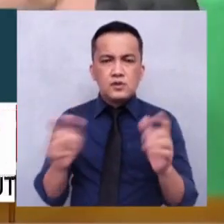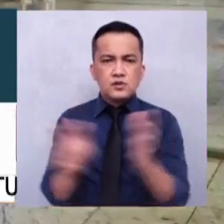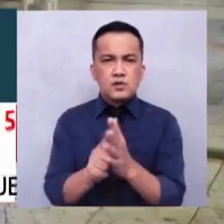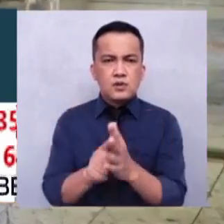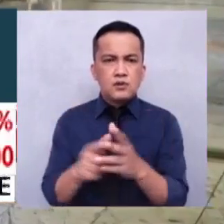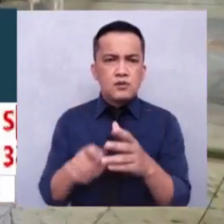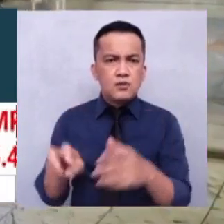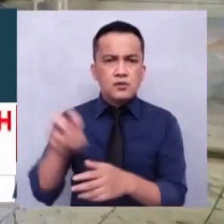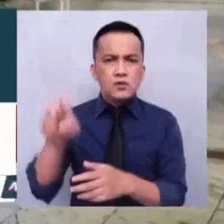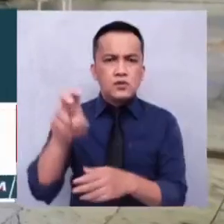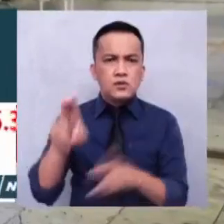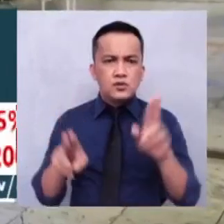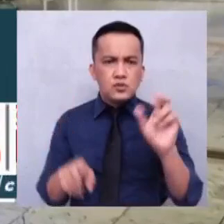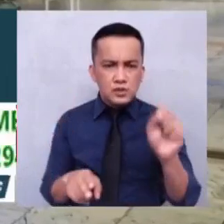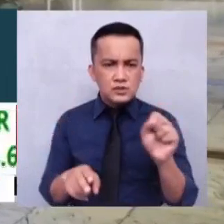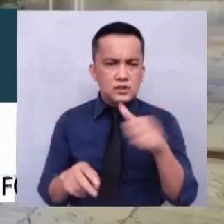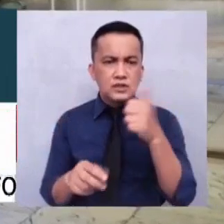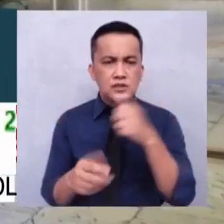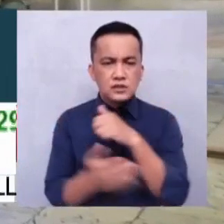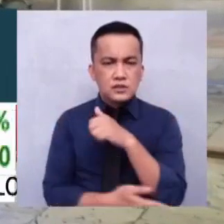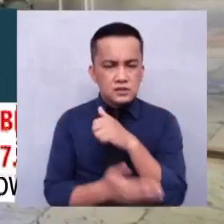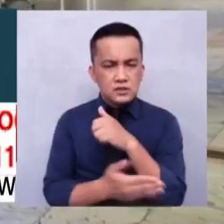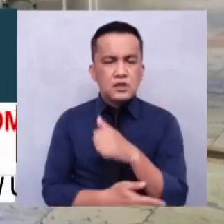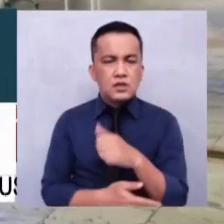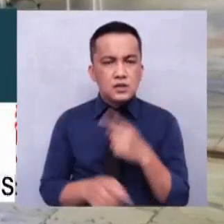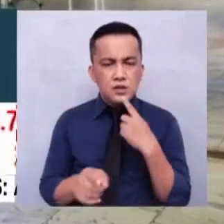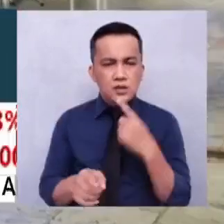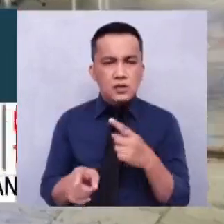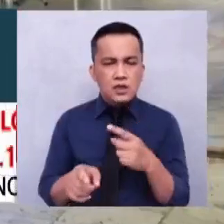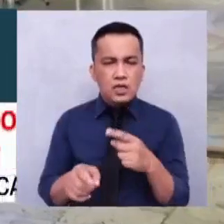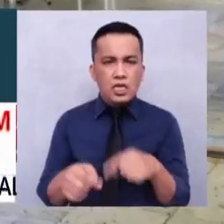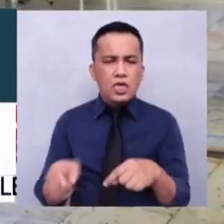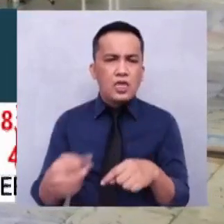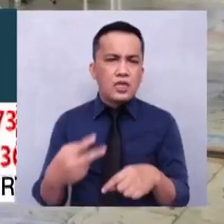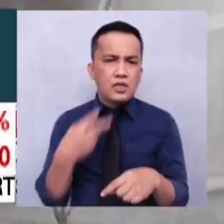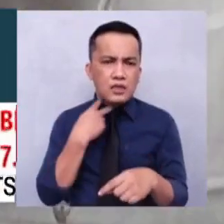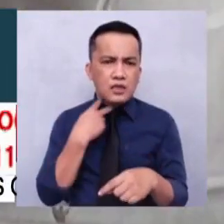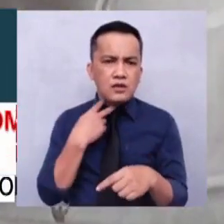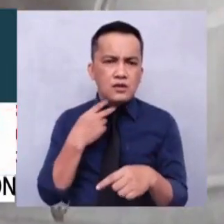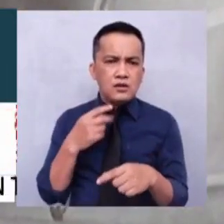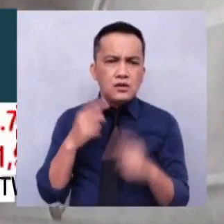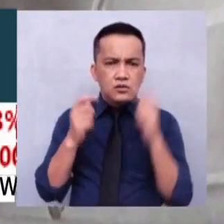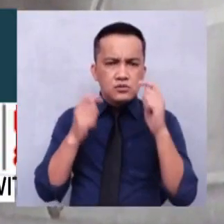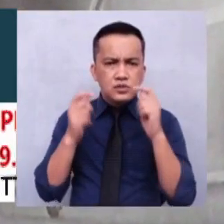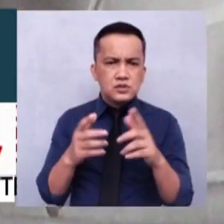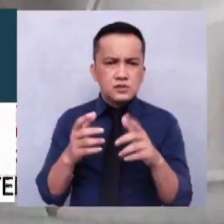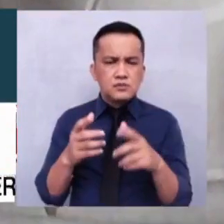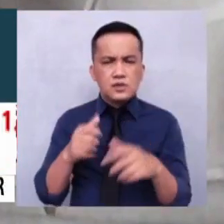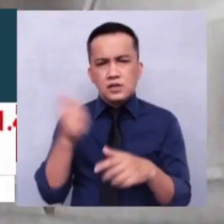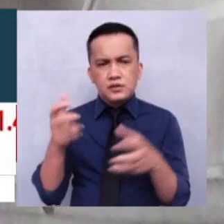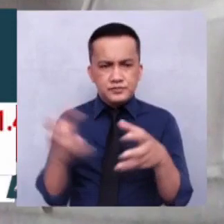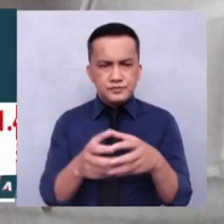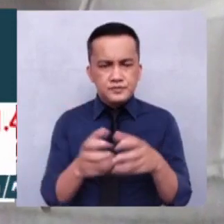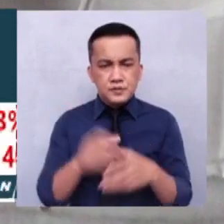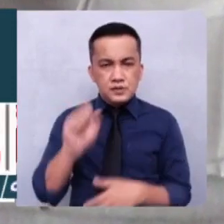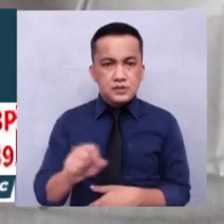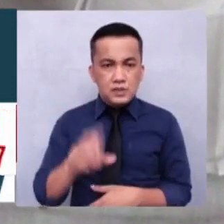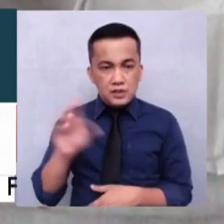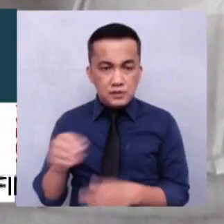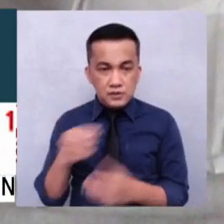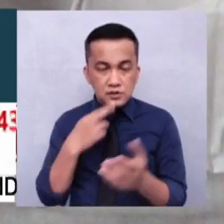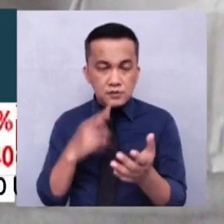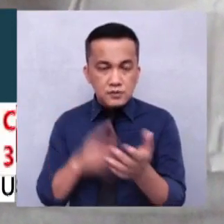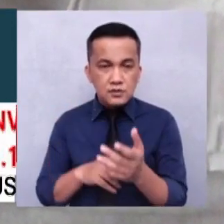other nations as unfair and crippling to their tourism and other sectors. South Africa has reported close to 3